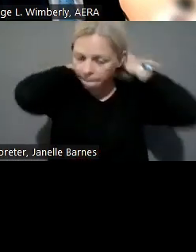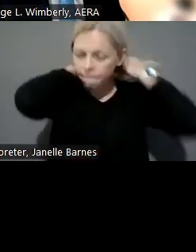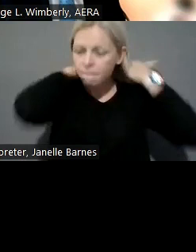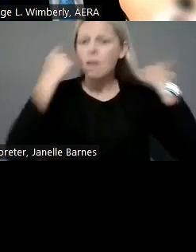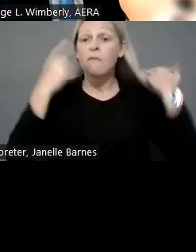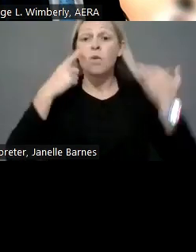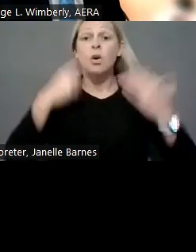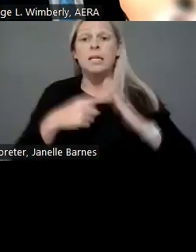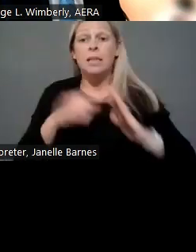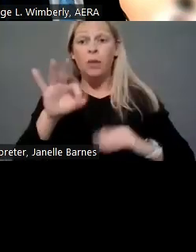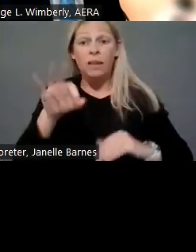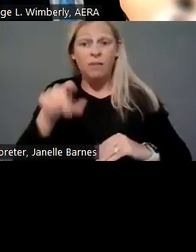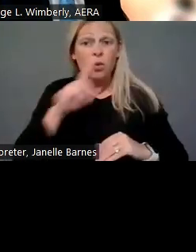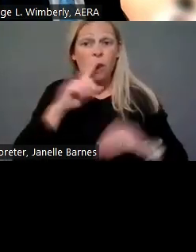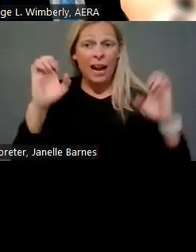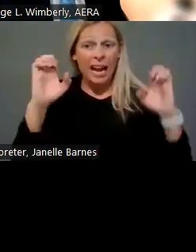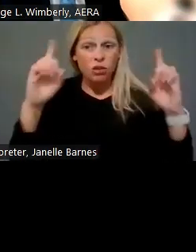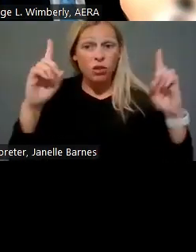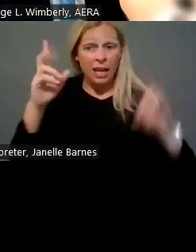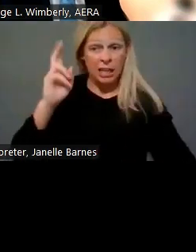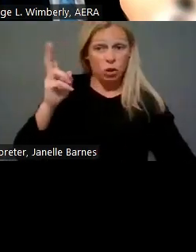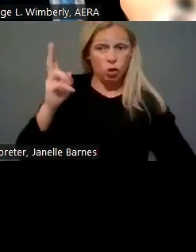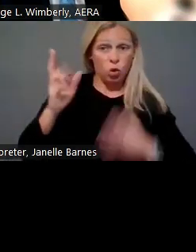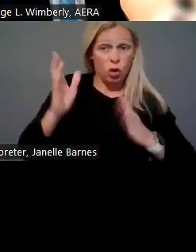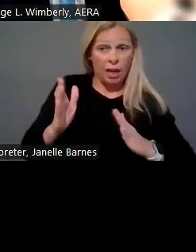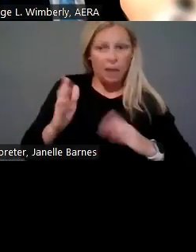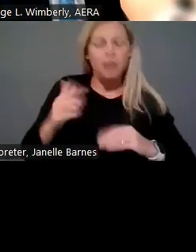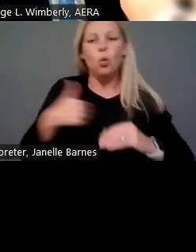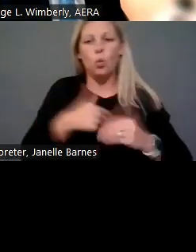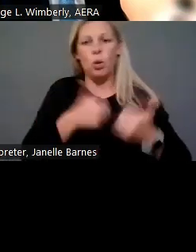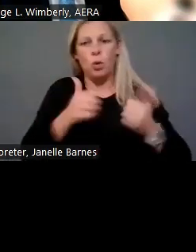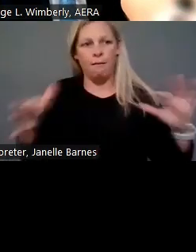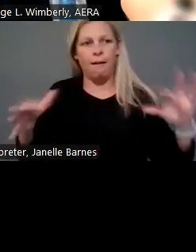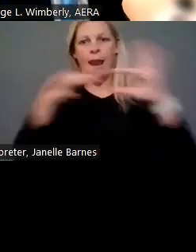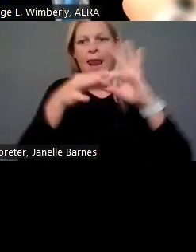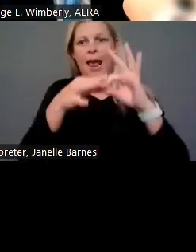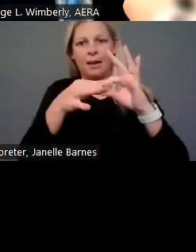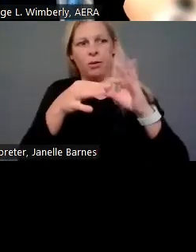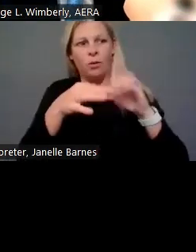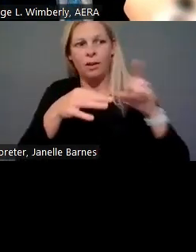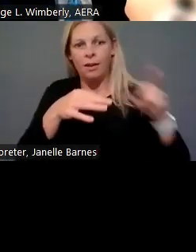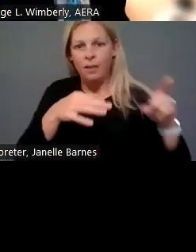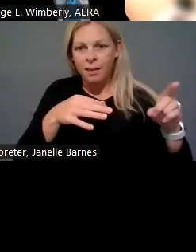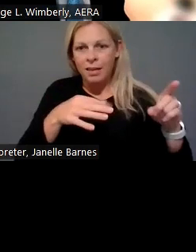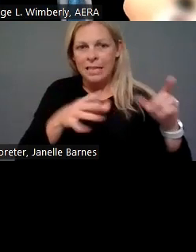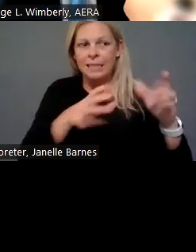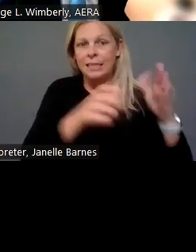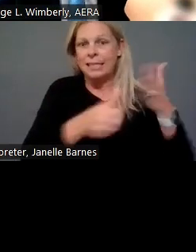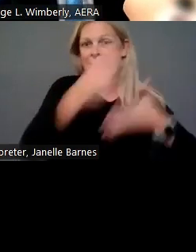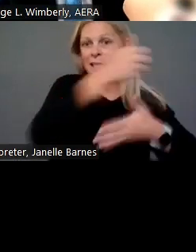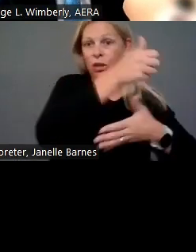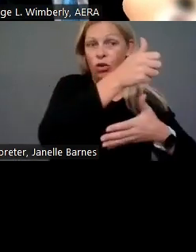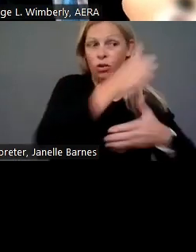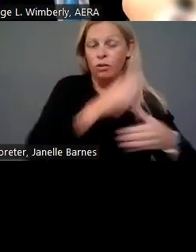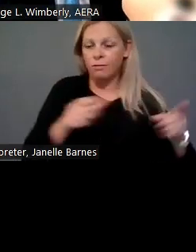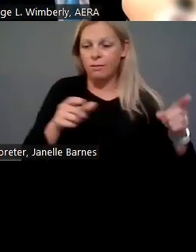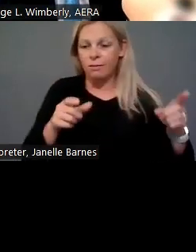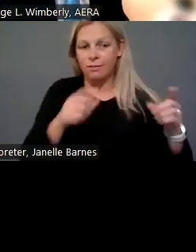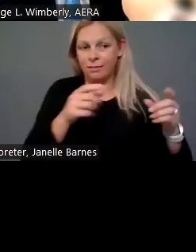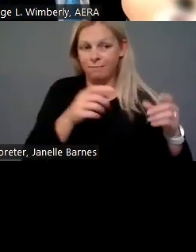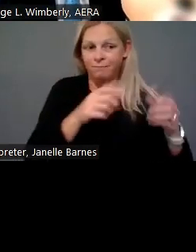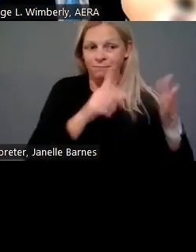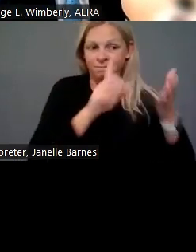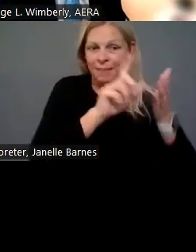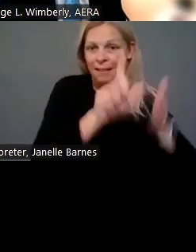educational historian, we hope to connect you with senior scholars, that maybe new senior scholars for you in the area, and that